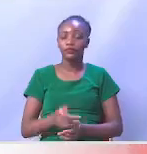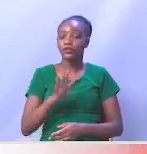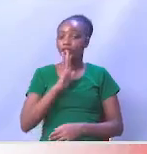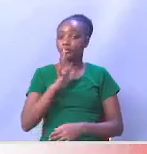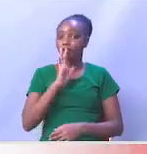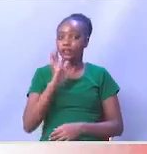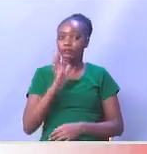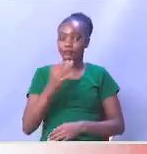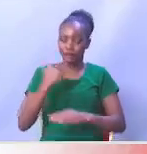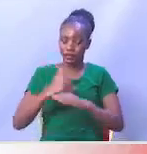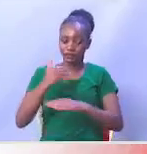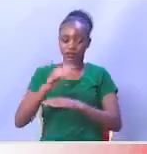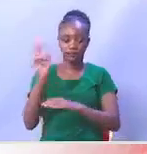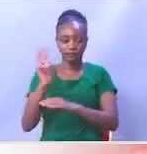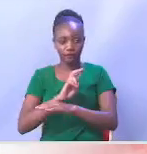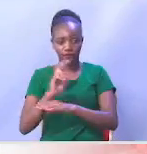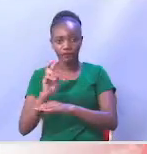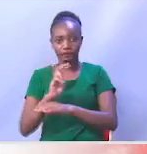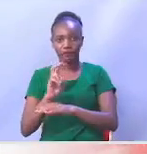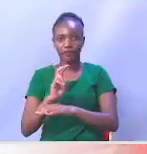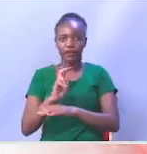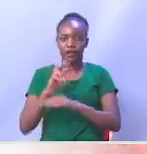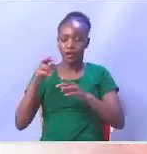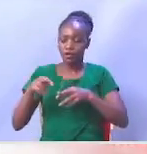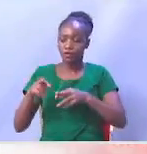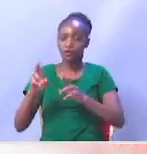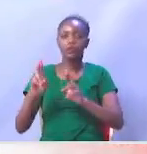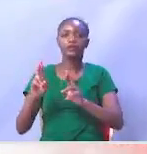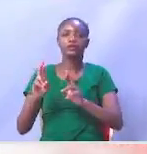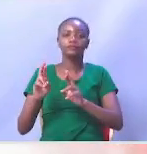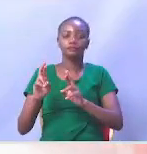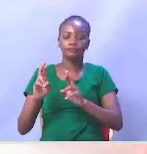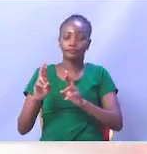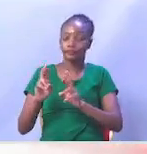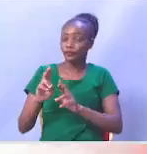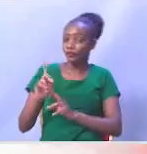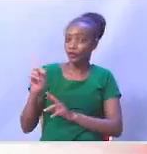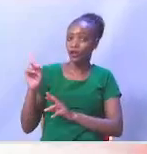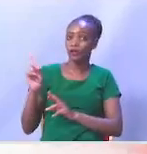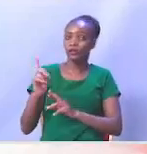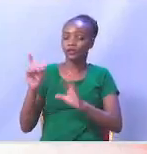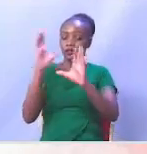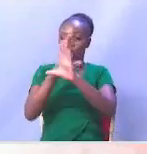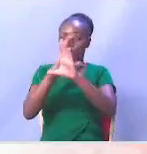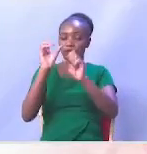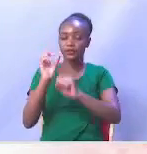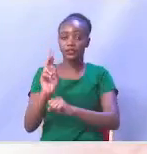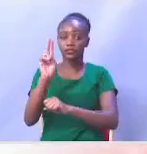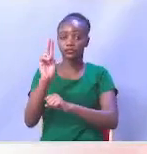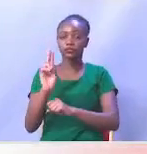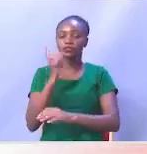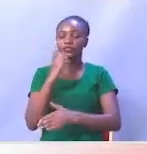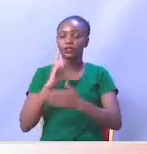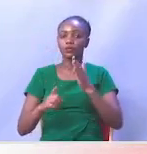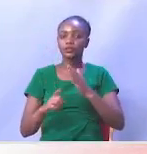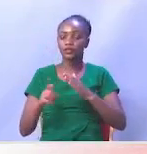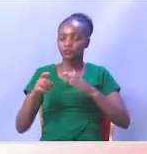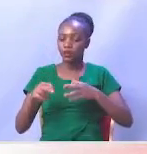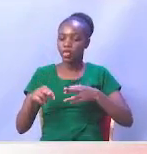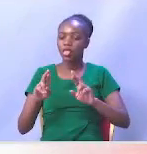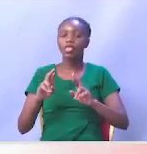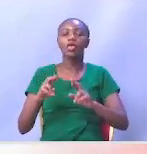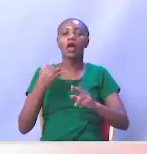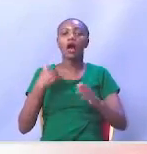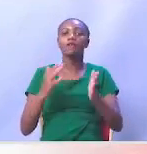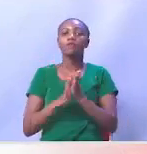Speaking after an inspection tour of the 8-lane dual carriage Nairobi Expressway, President Uhuru Kenyatta said the expressway has created